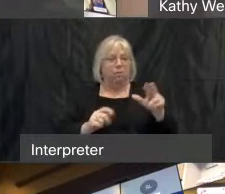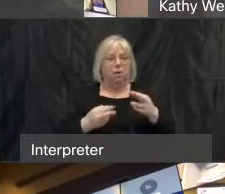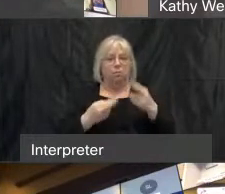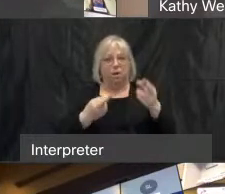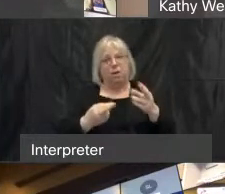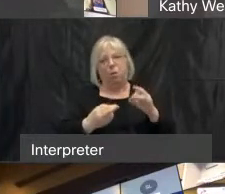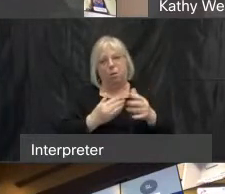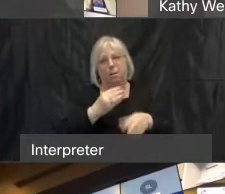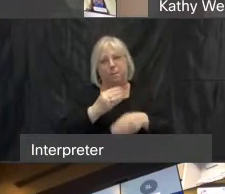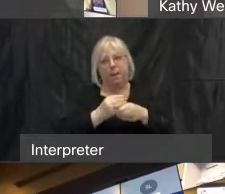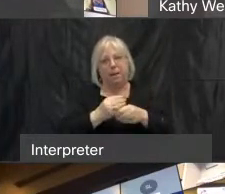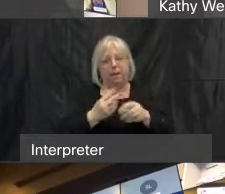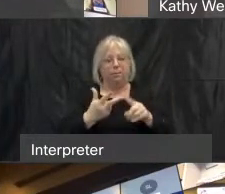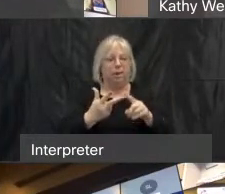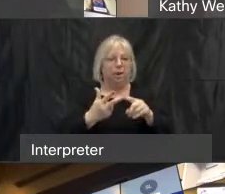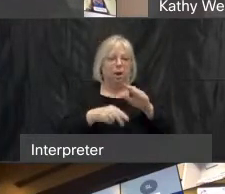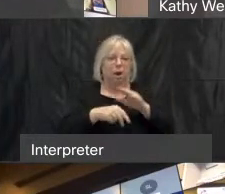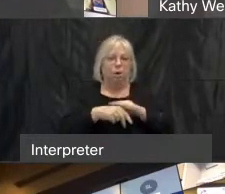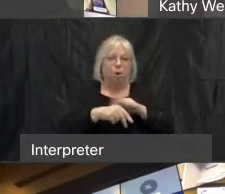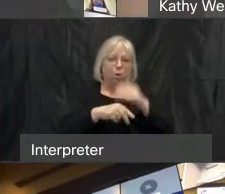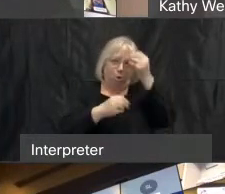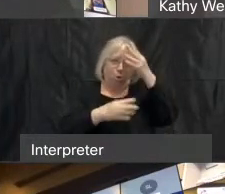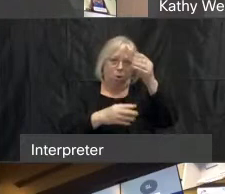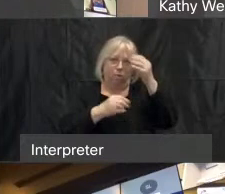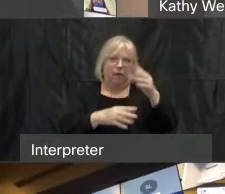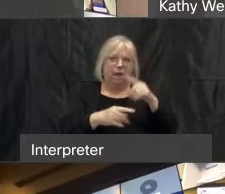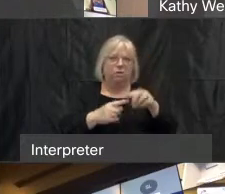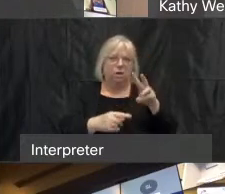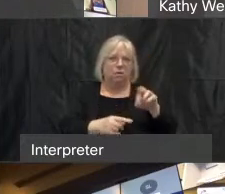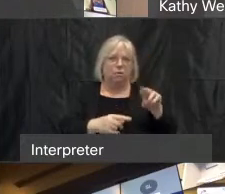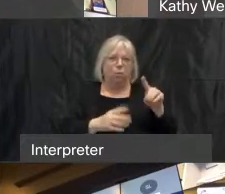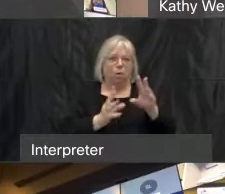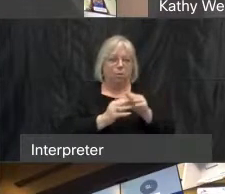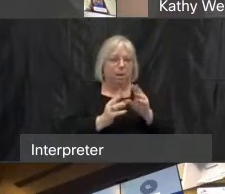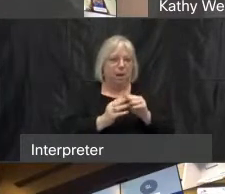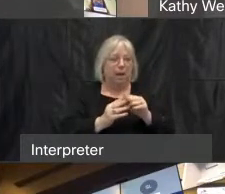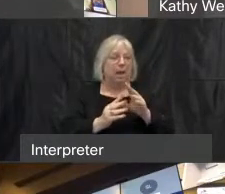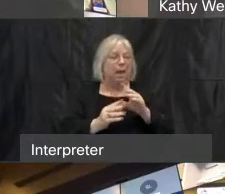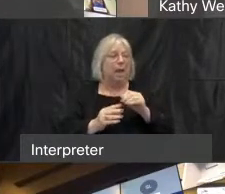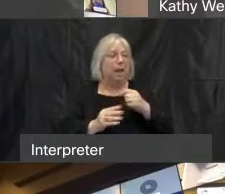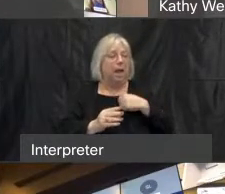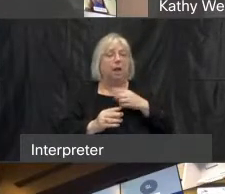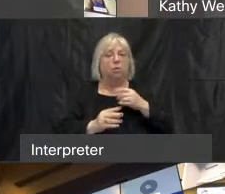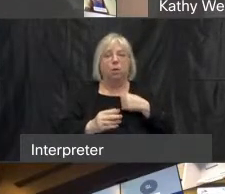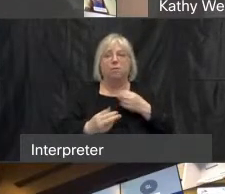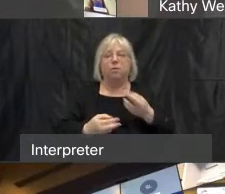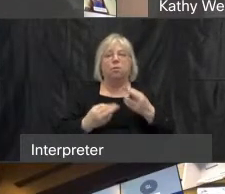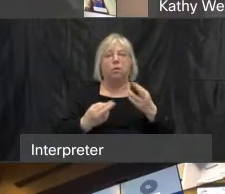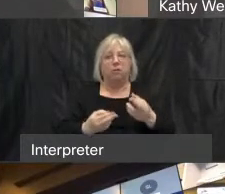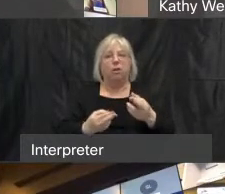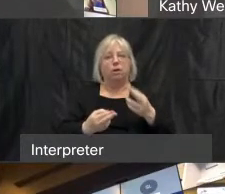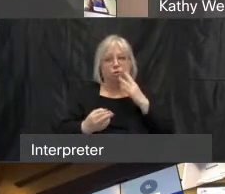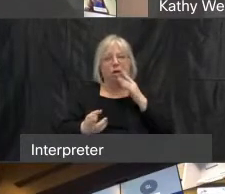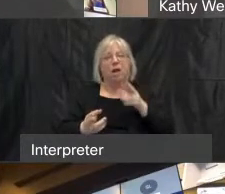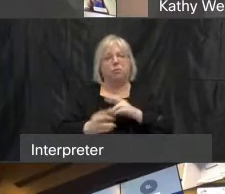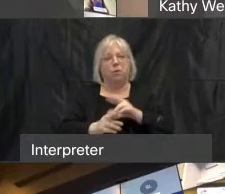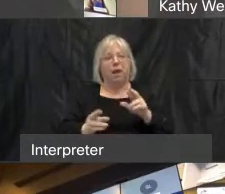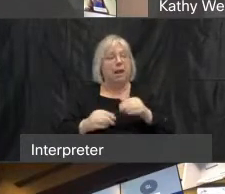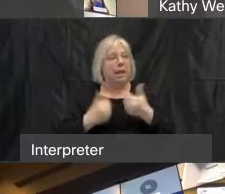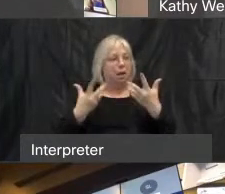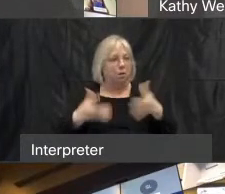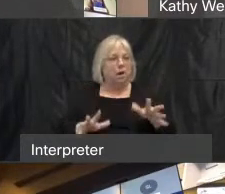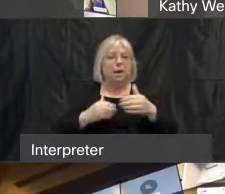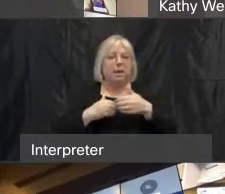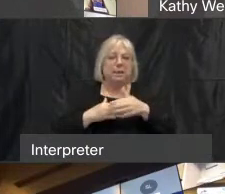resolution or amending it, and notification of ward meetings. And I do have a resolution coming out about that. I sent it out to